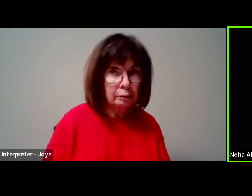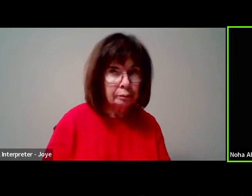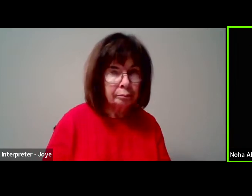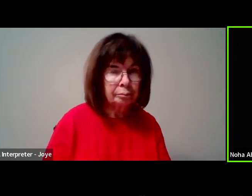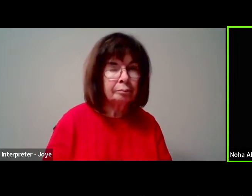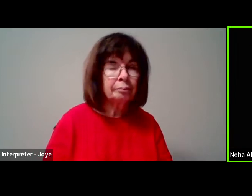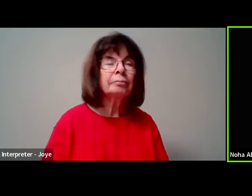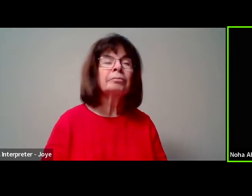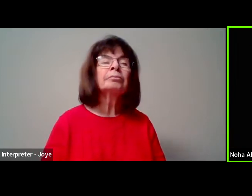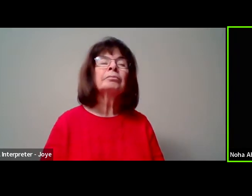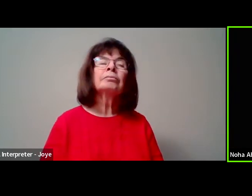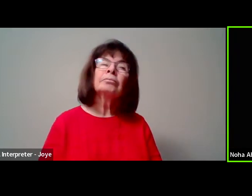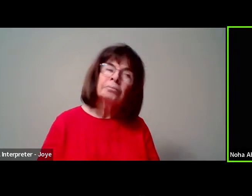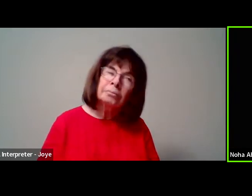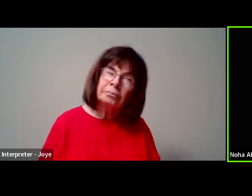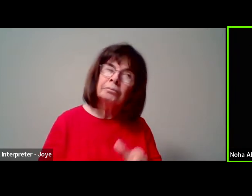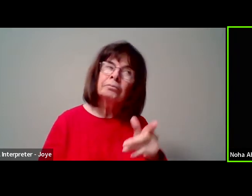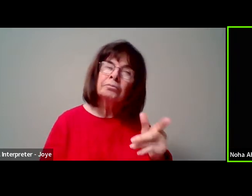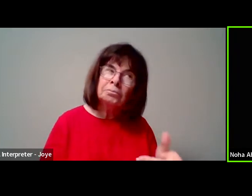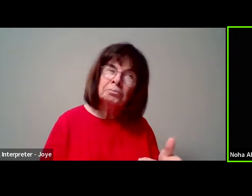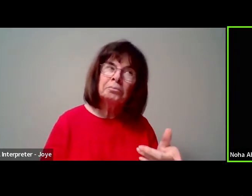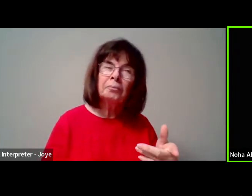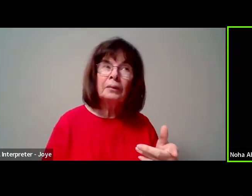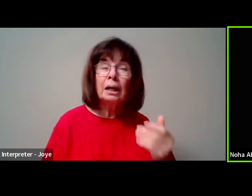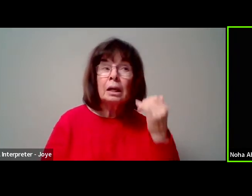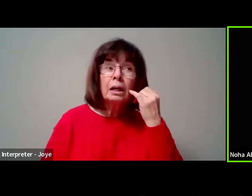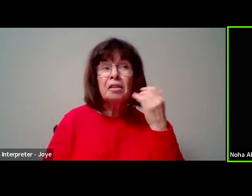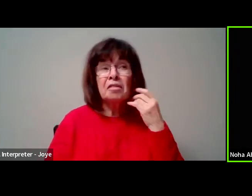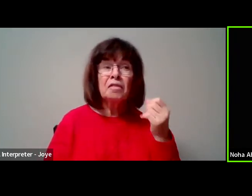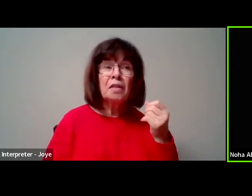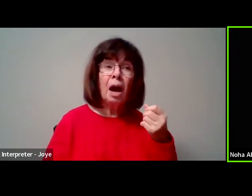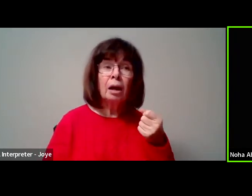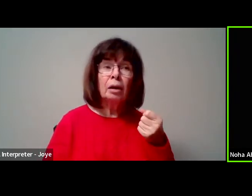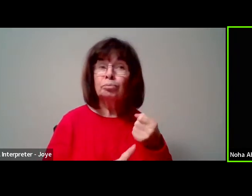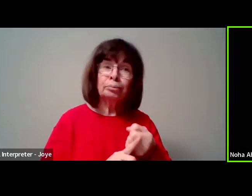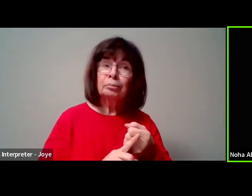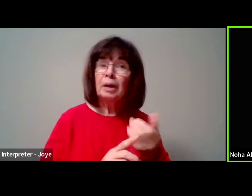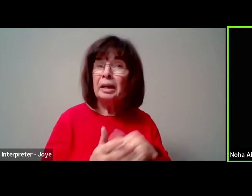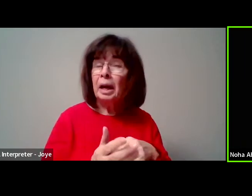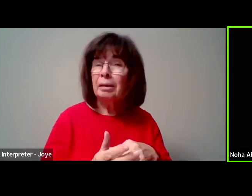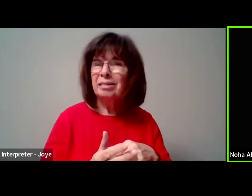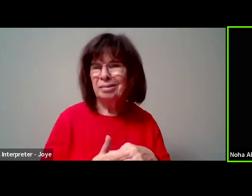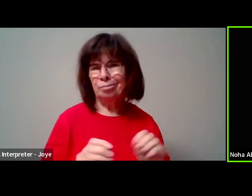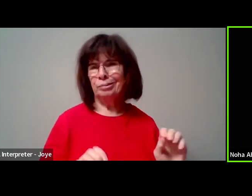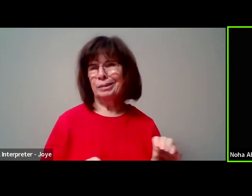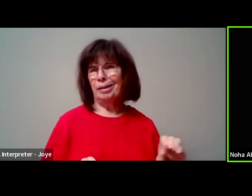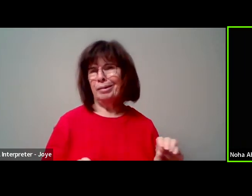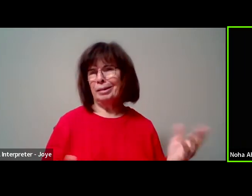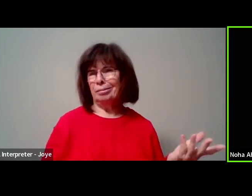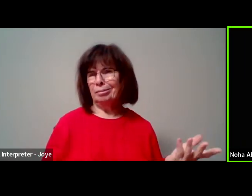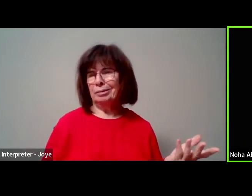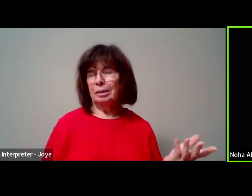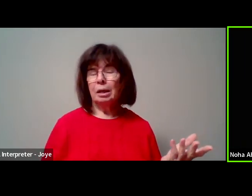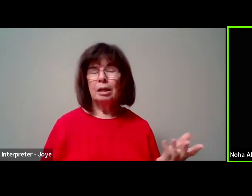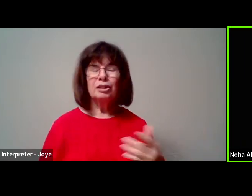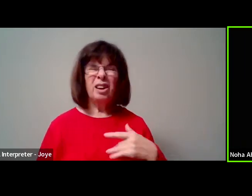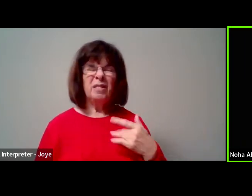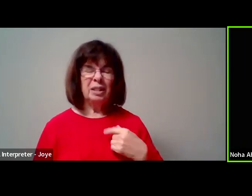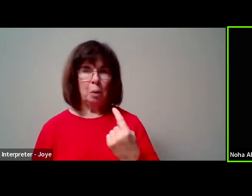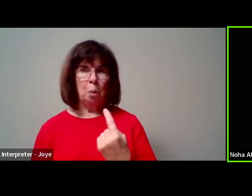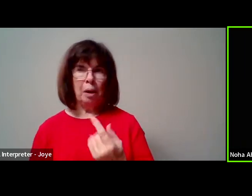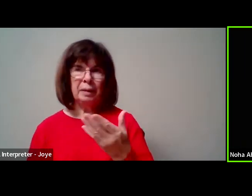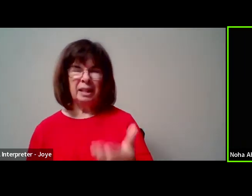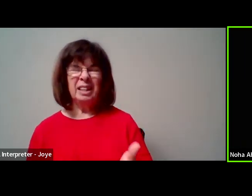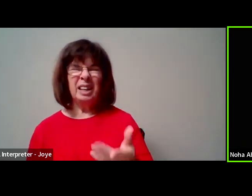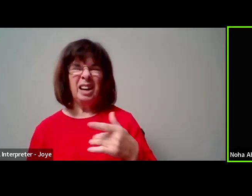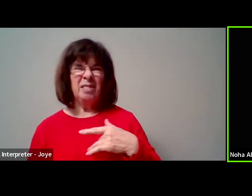well, it's if I catch it again, it's not that big of a deal. And so I feel like one of the things that has been resonating and that I